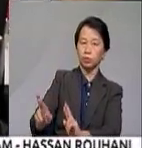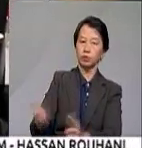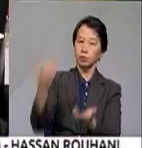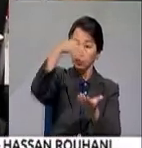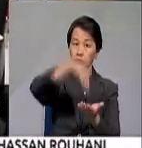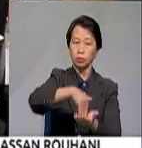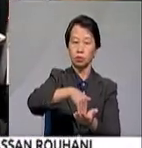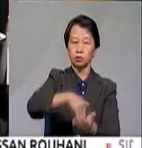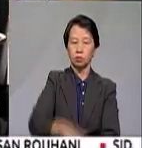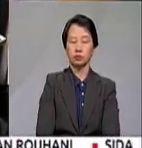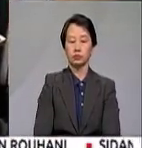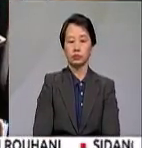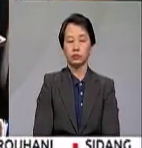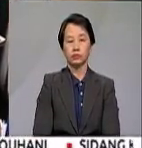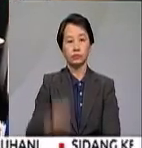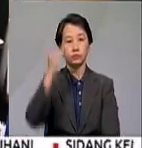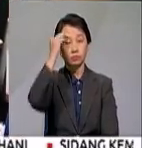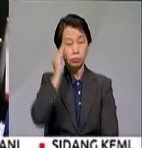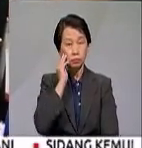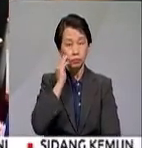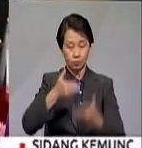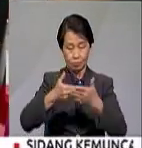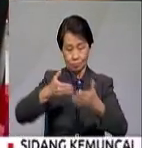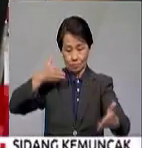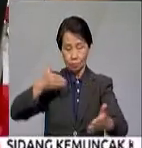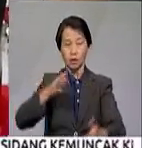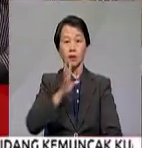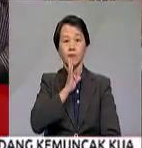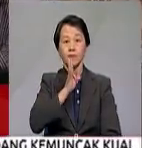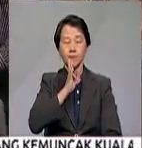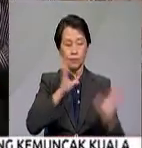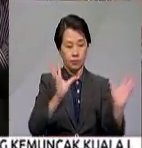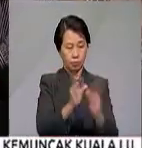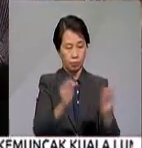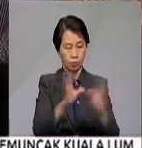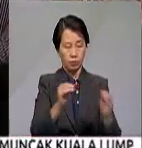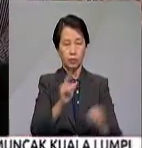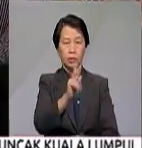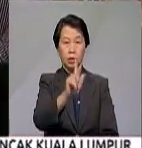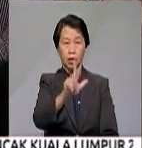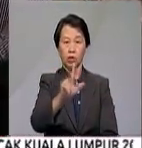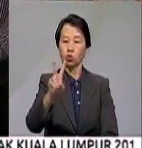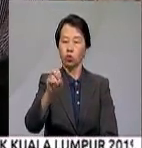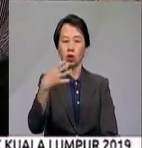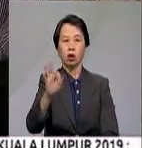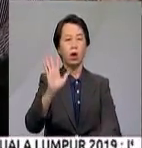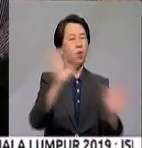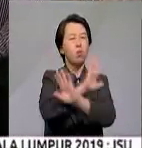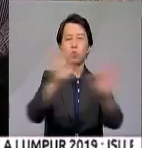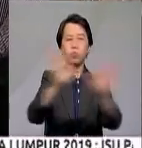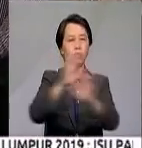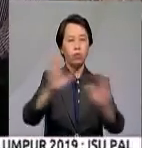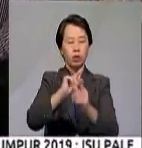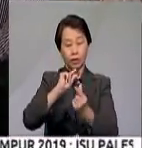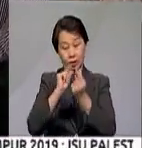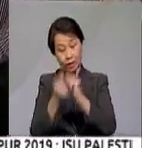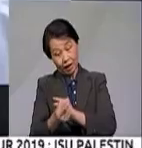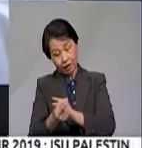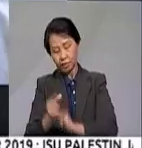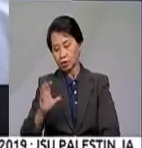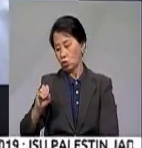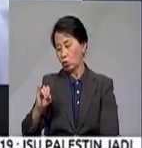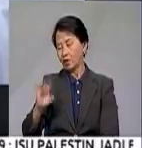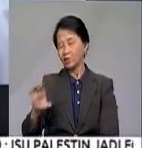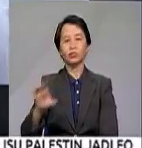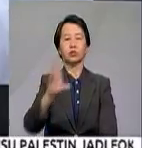again. Tun Dr. Mahathir sebelum ini menegaskan yang sidang kemuncak Kuala Lumpur bukan pengganti kepada Pertubuhan Kerjasama Islam